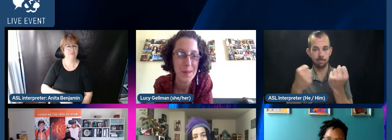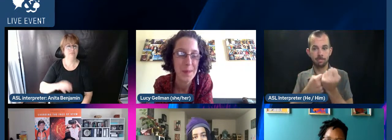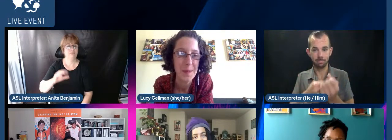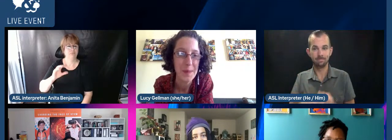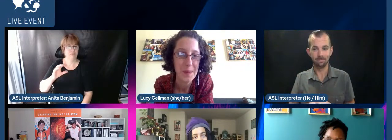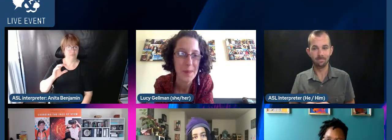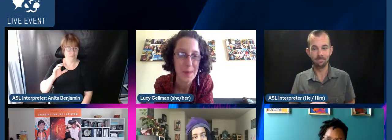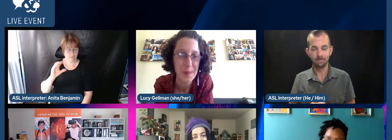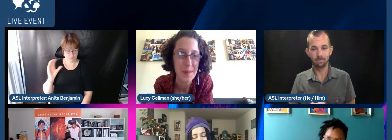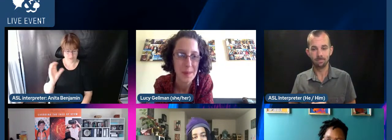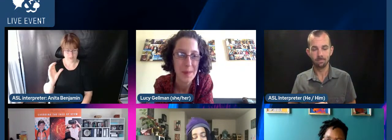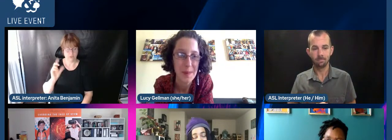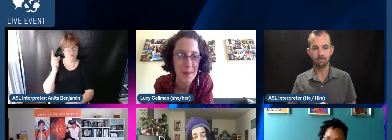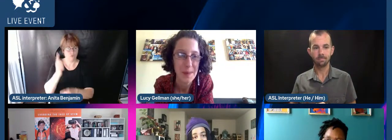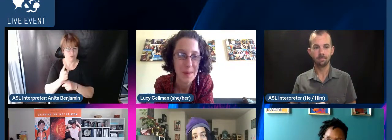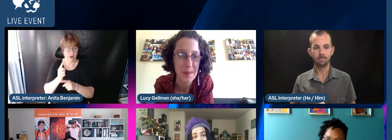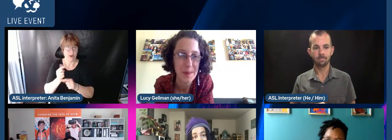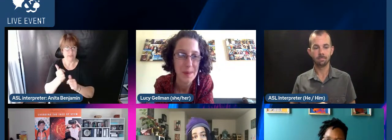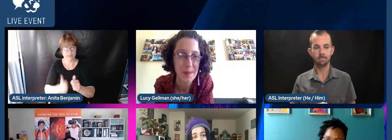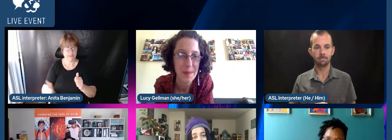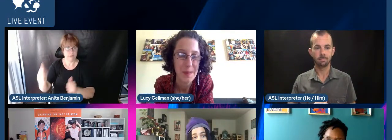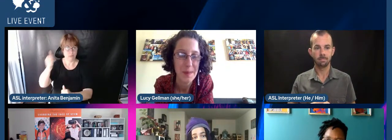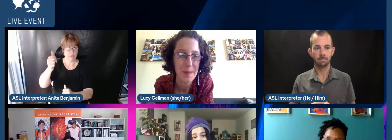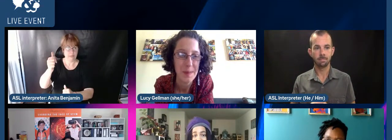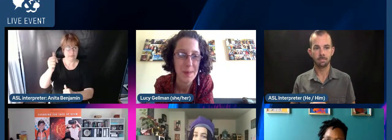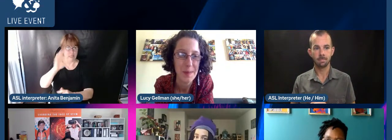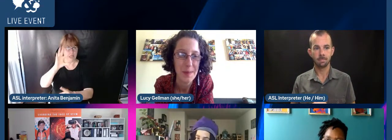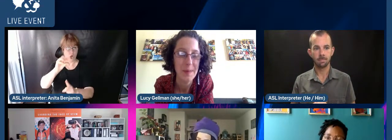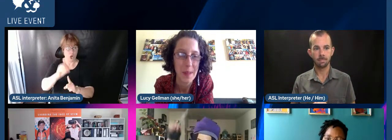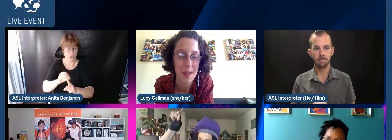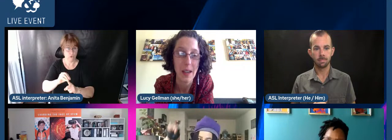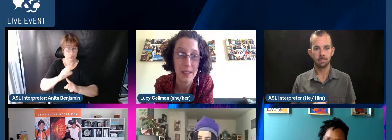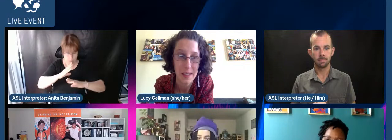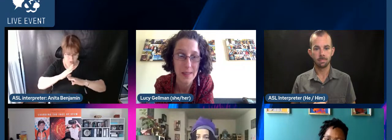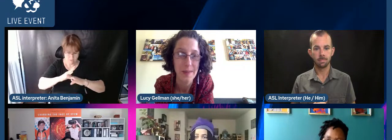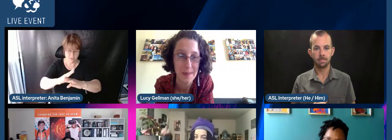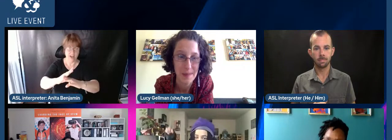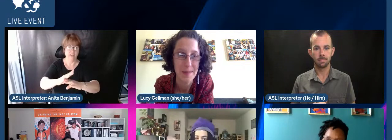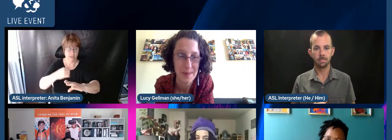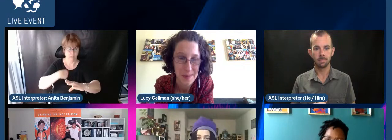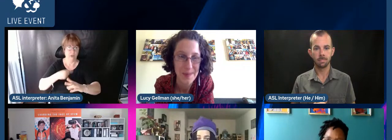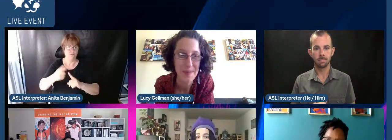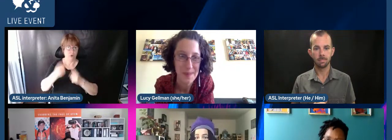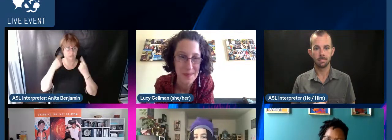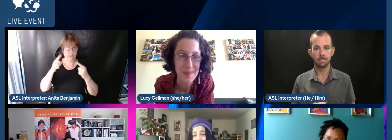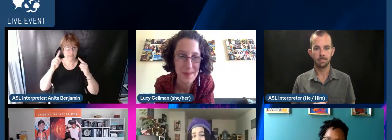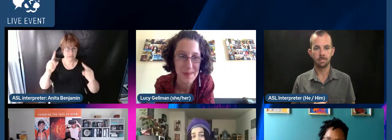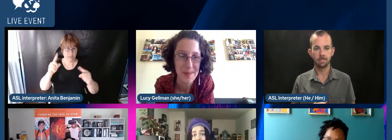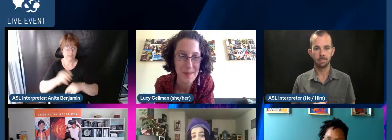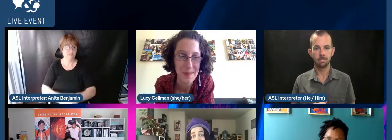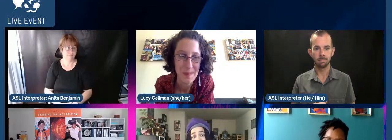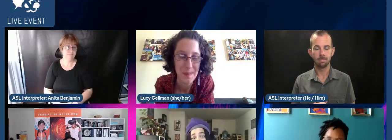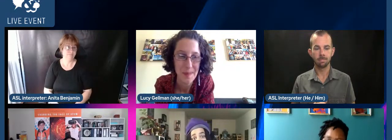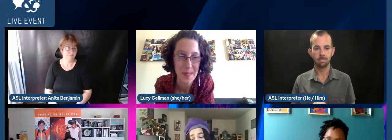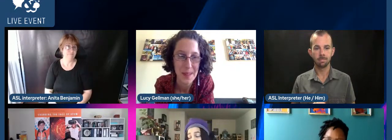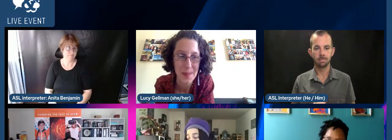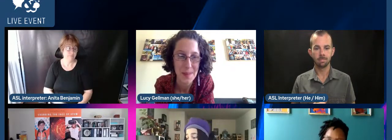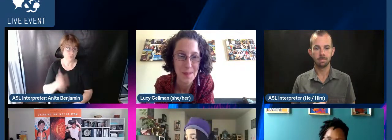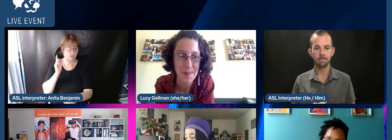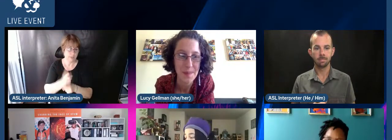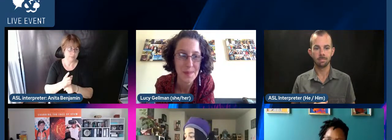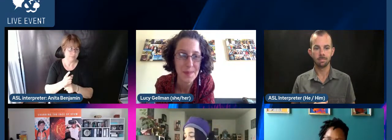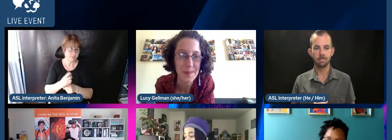Culture was not designed for me to succeed. Yes. So my thing with